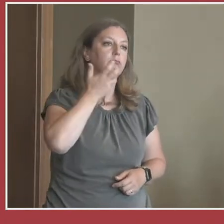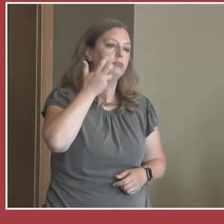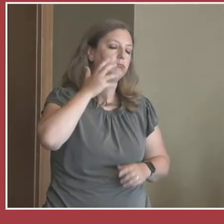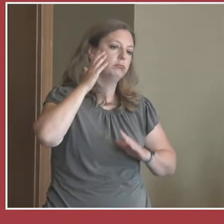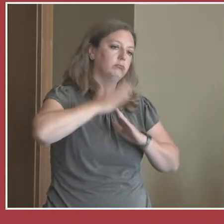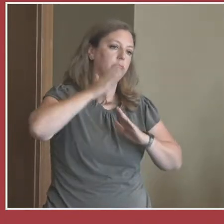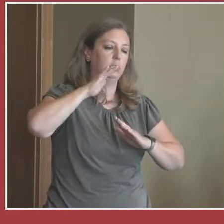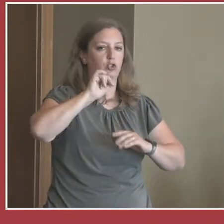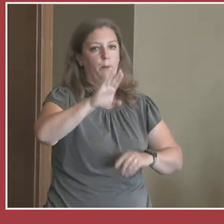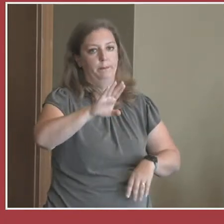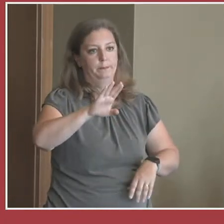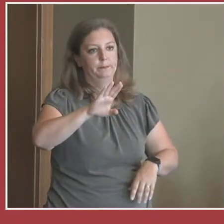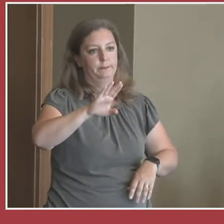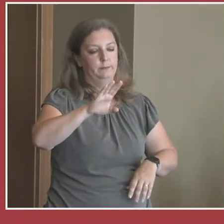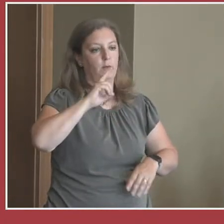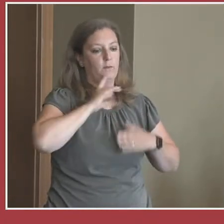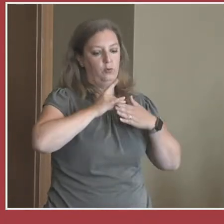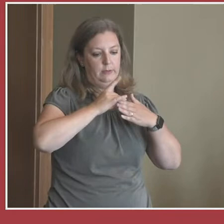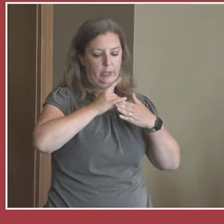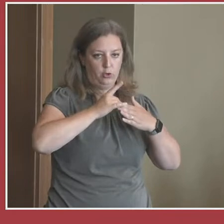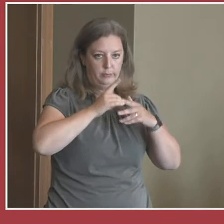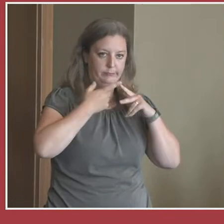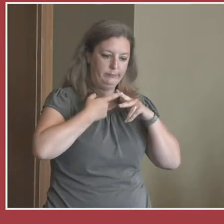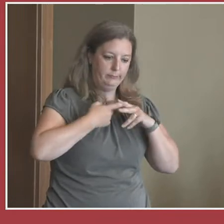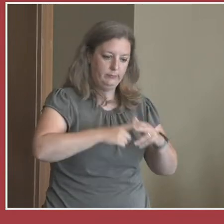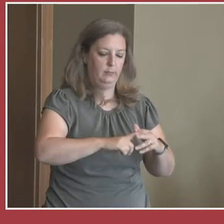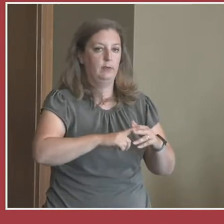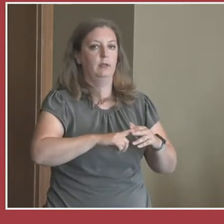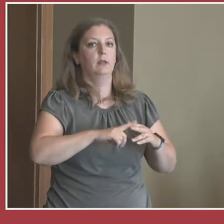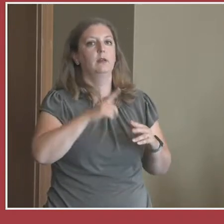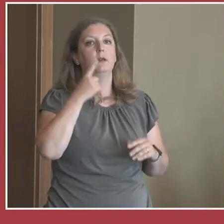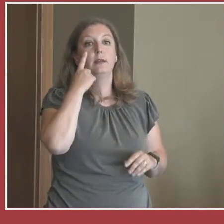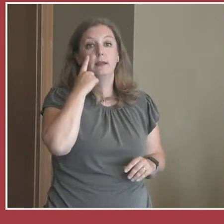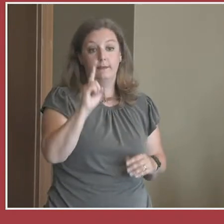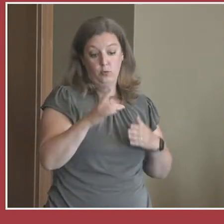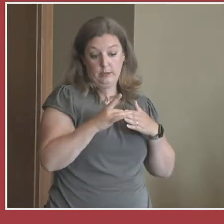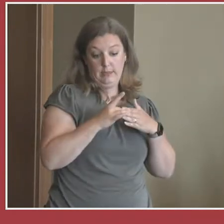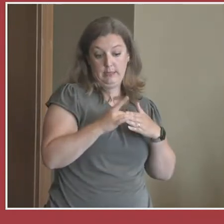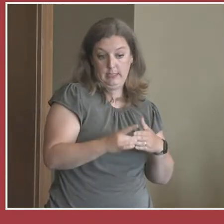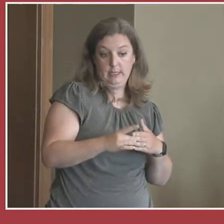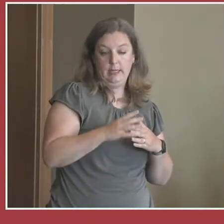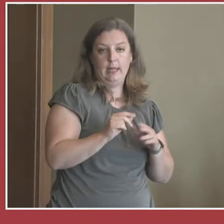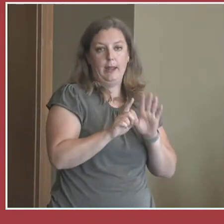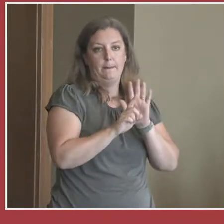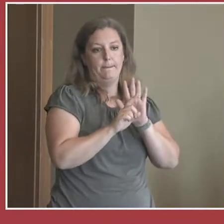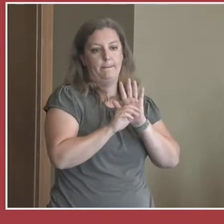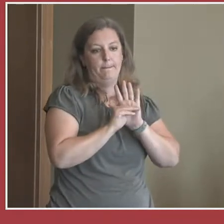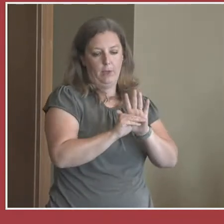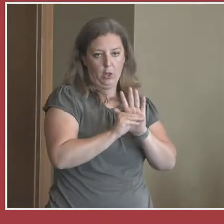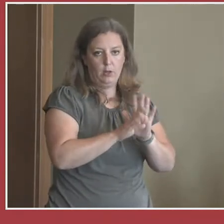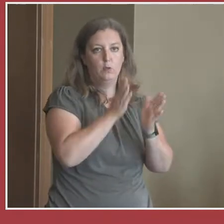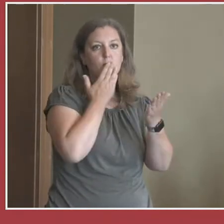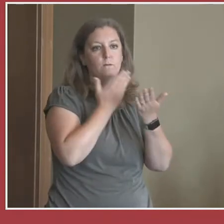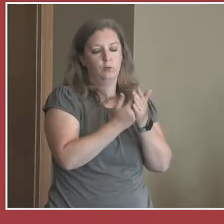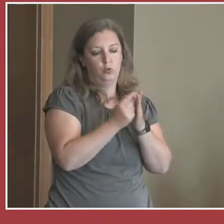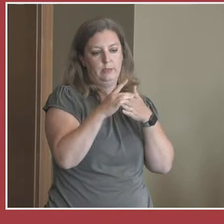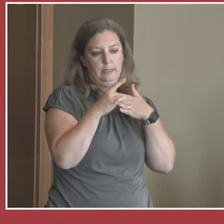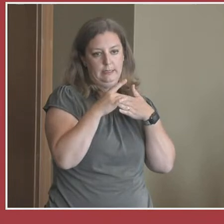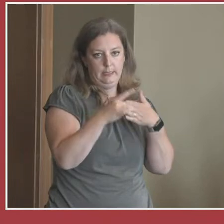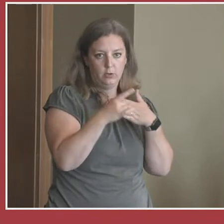job on the leadership launch in terms of leading and modeling good